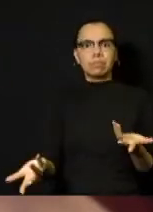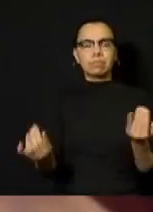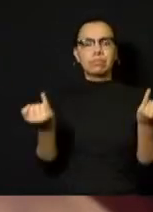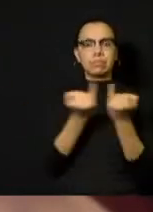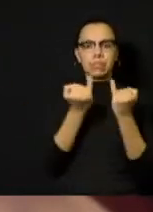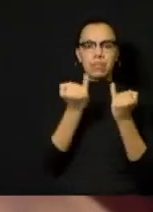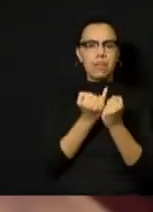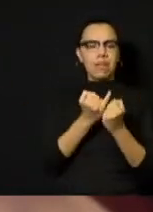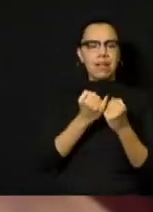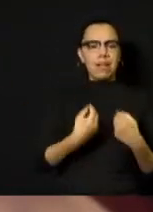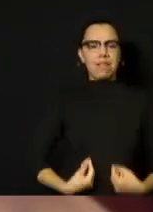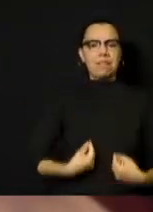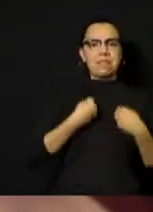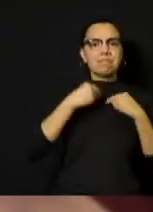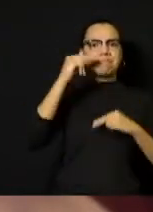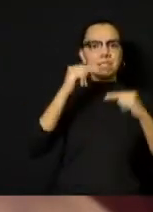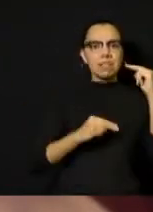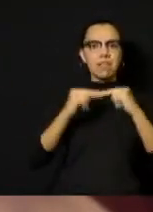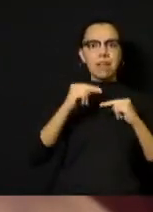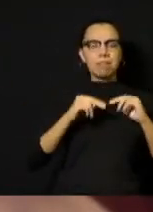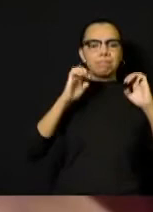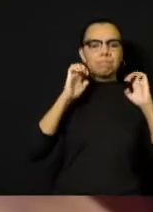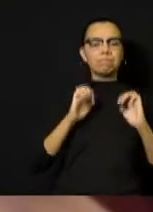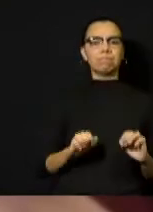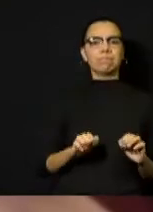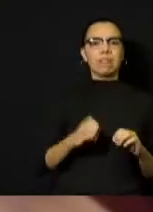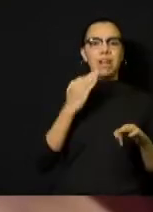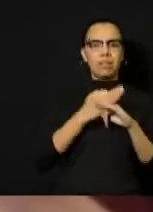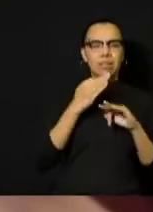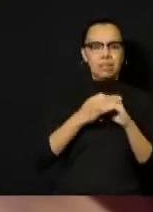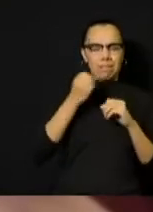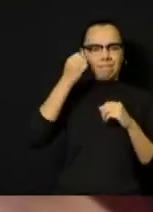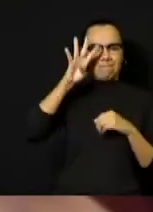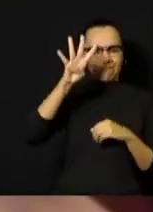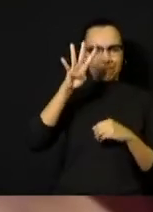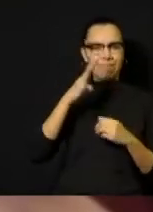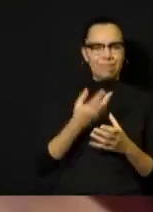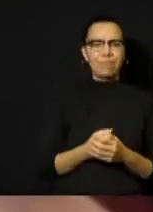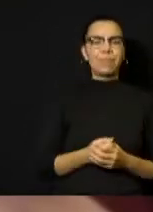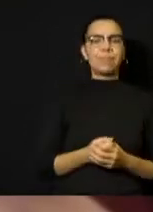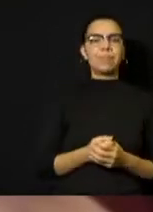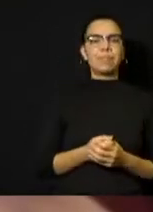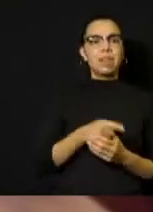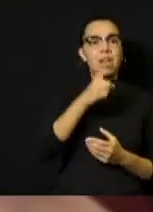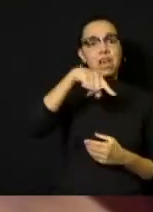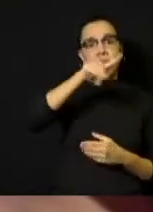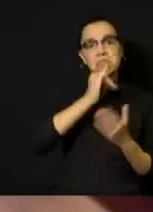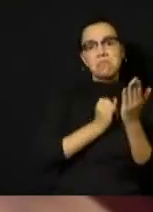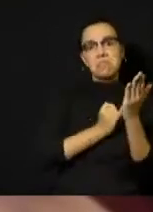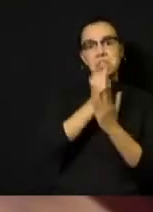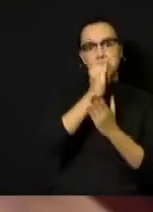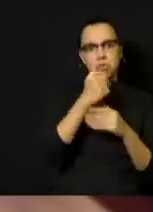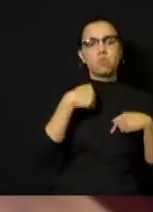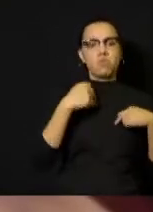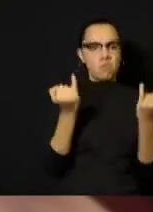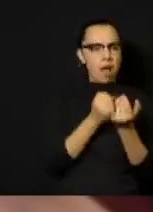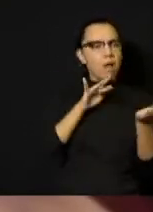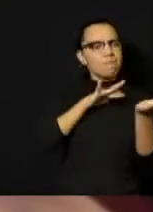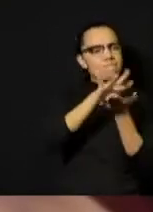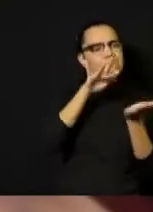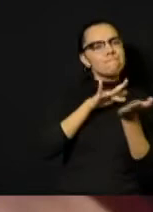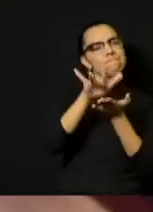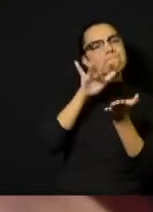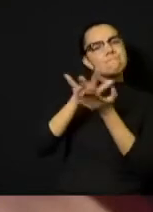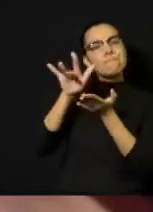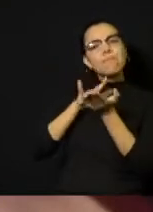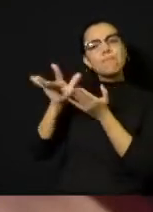where they can get the lifestyle we have today in OmniLife. So they decided we are